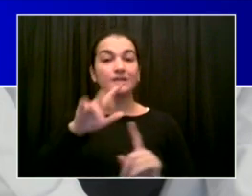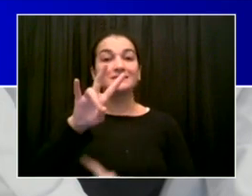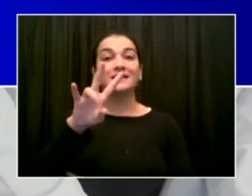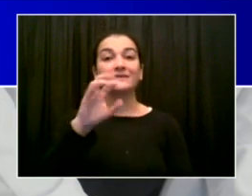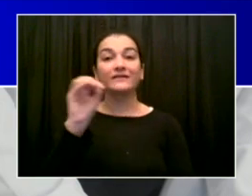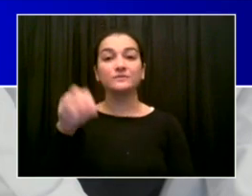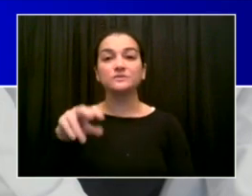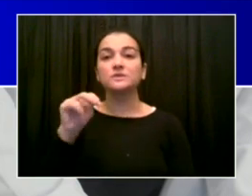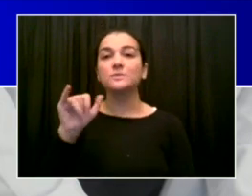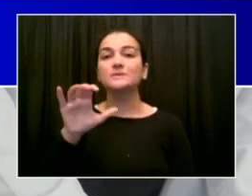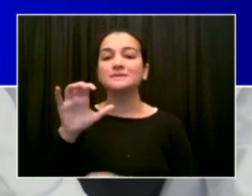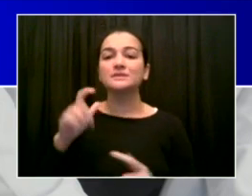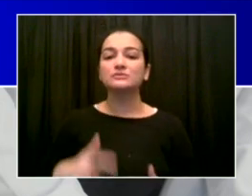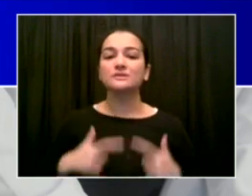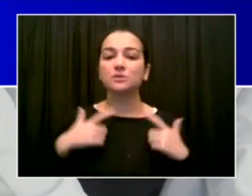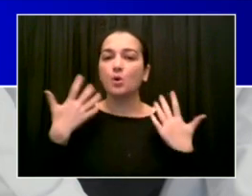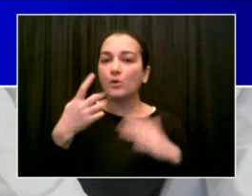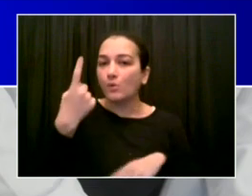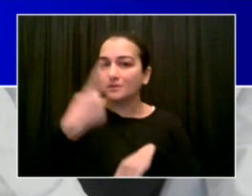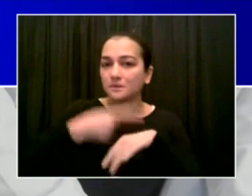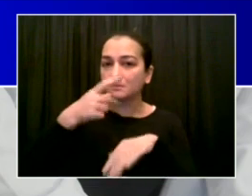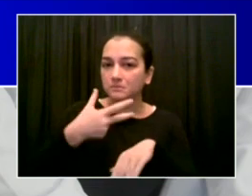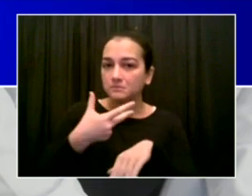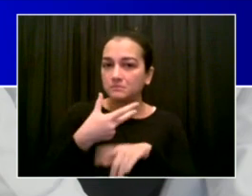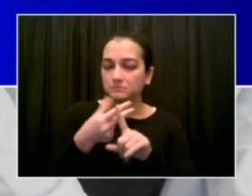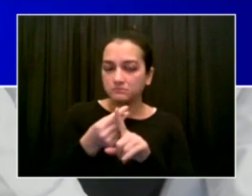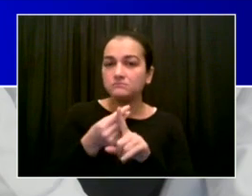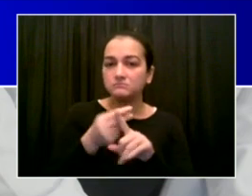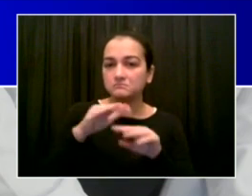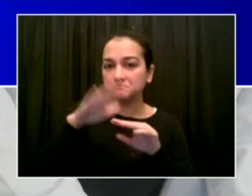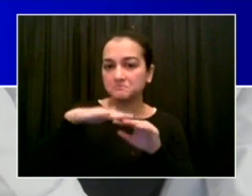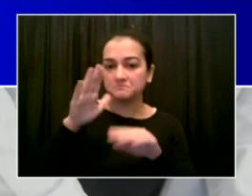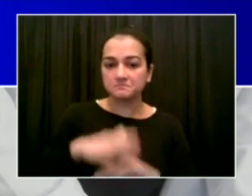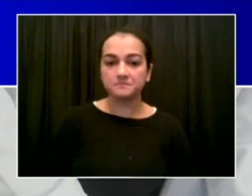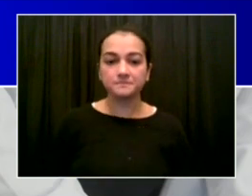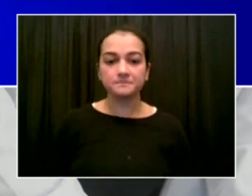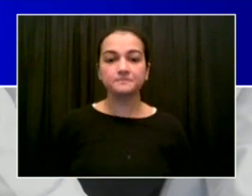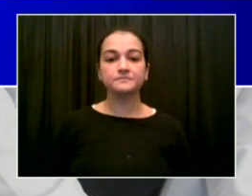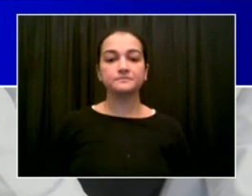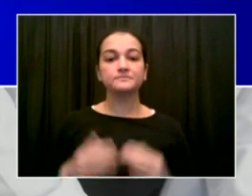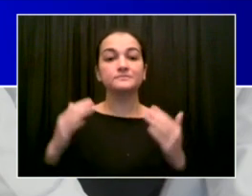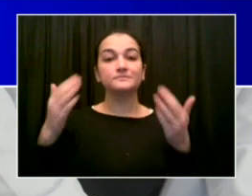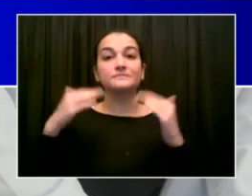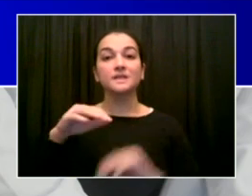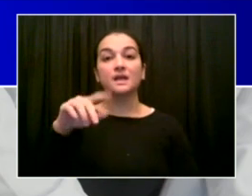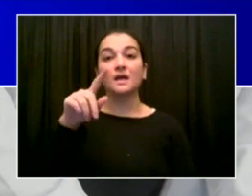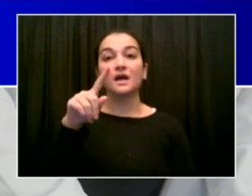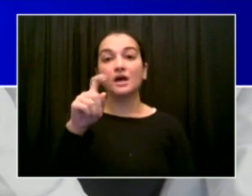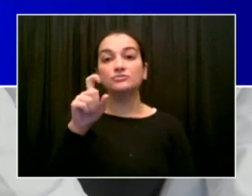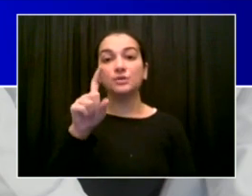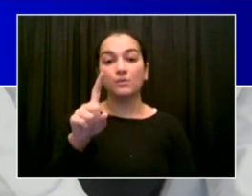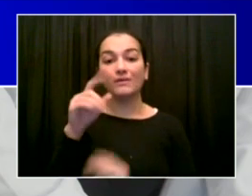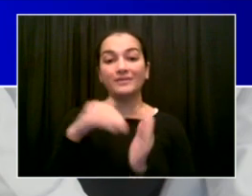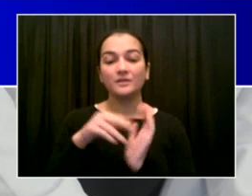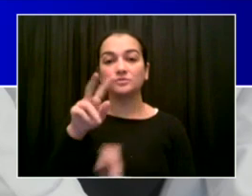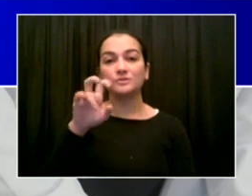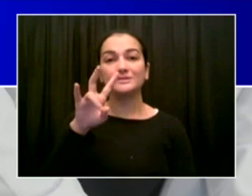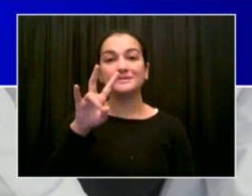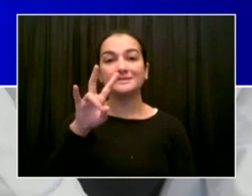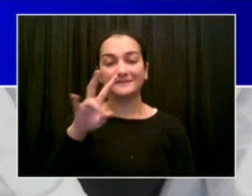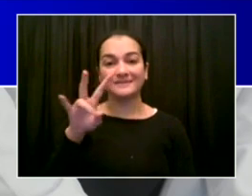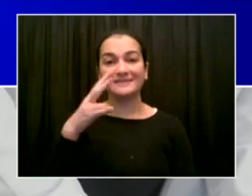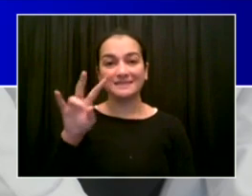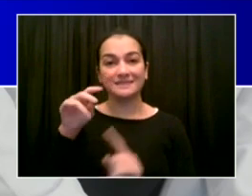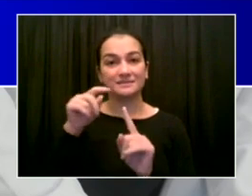shot. That's amazing. And as of today, over 100,000 of our 5 to 11-year-olds are